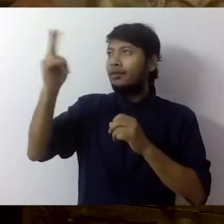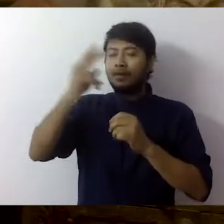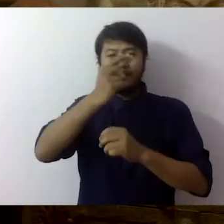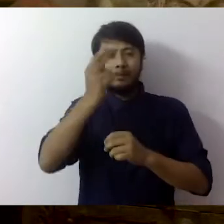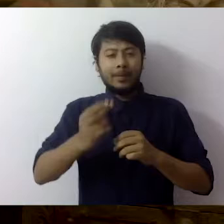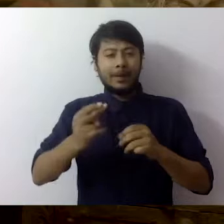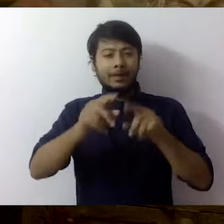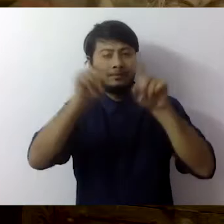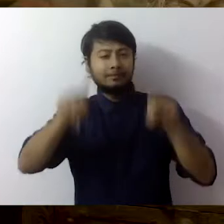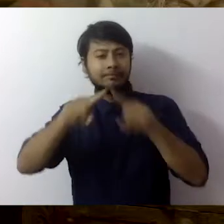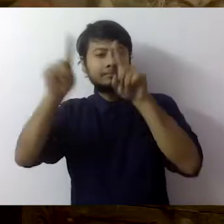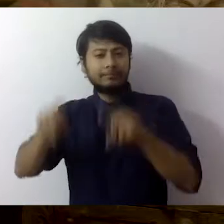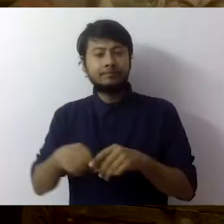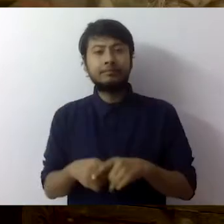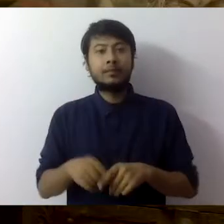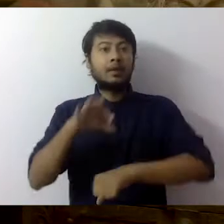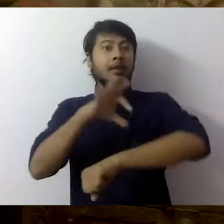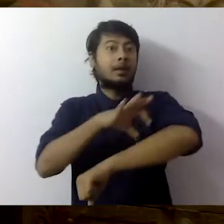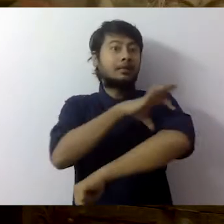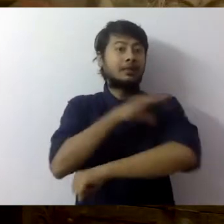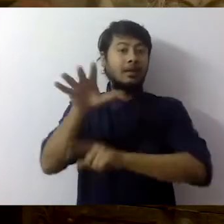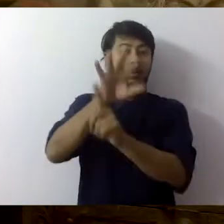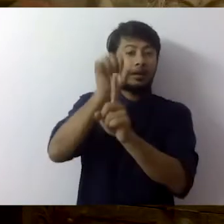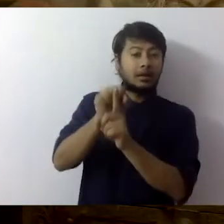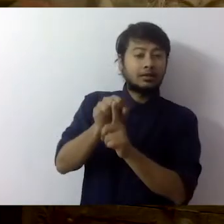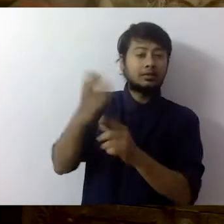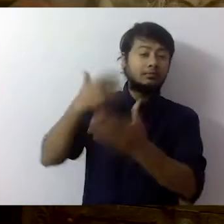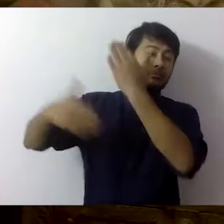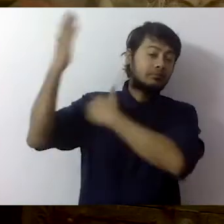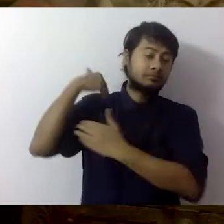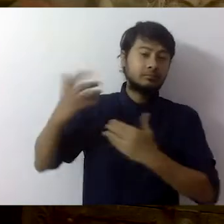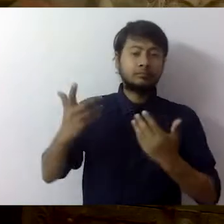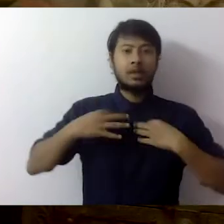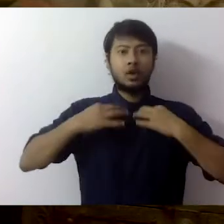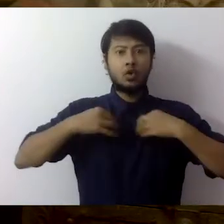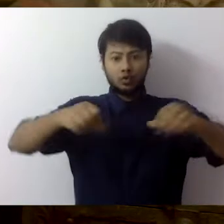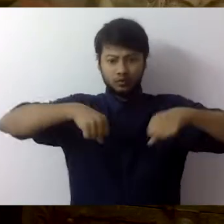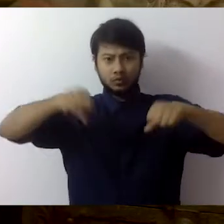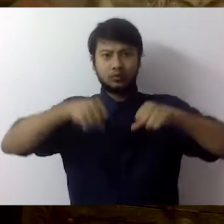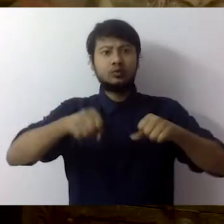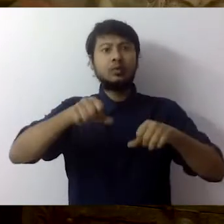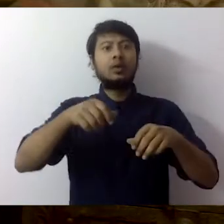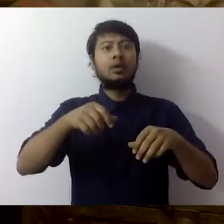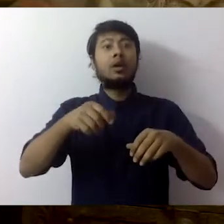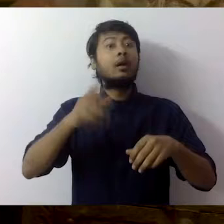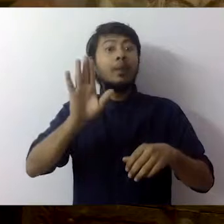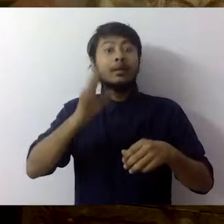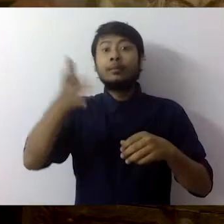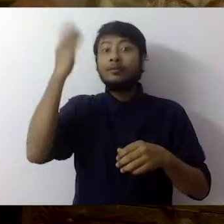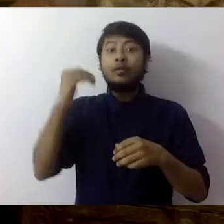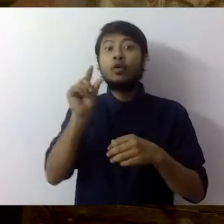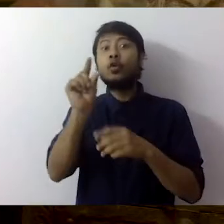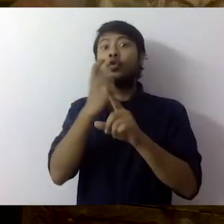collages, textile labels printed in the then prominent centers of textile production in Glasgow and